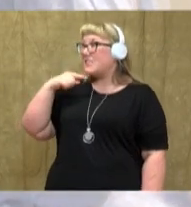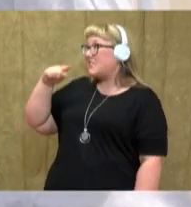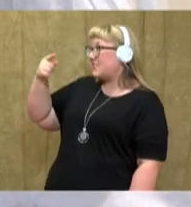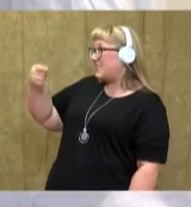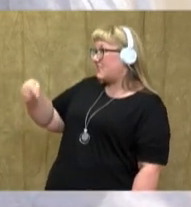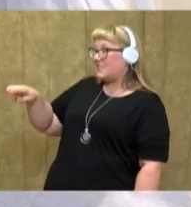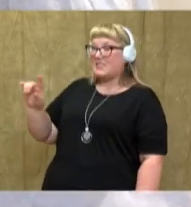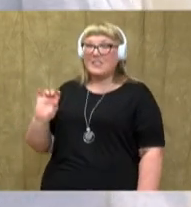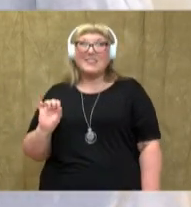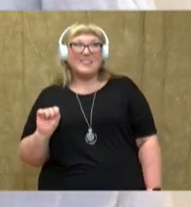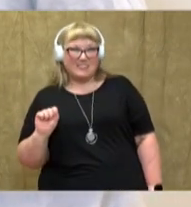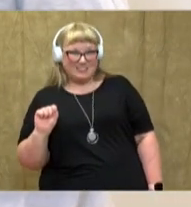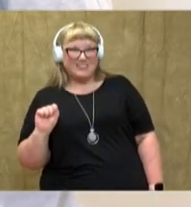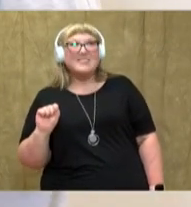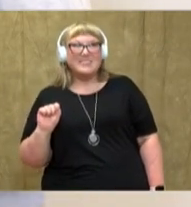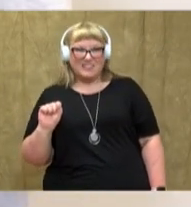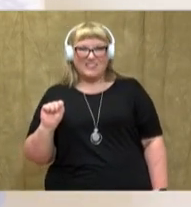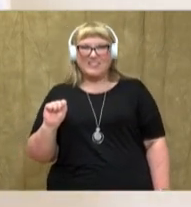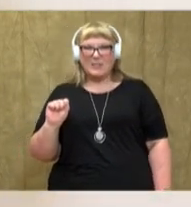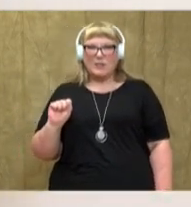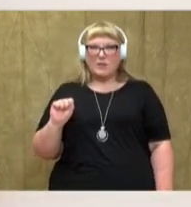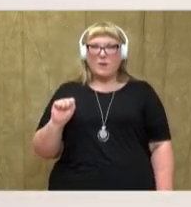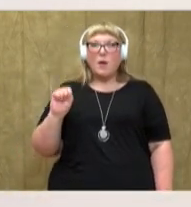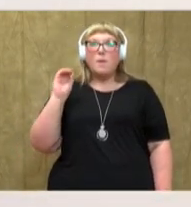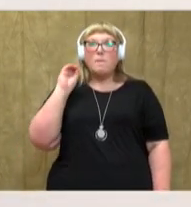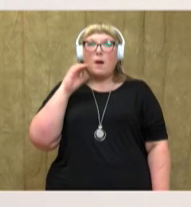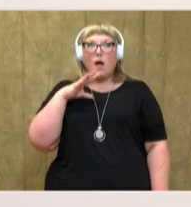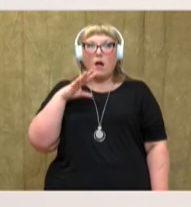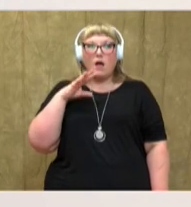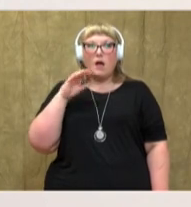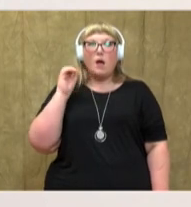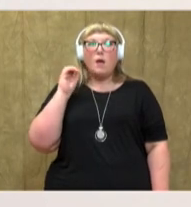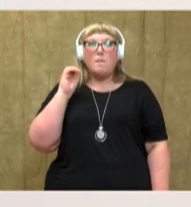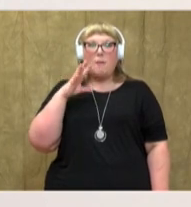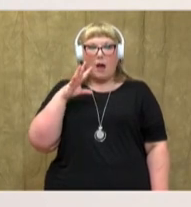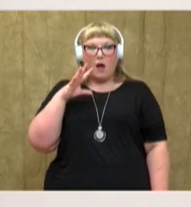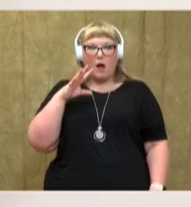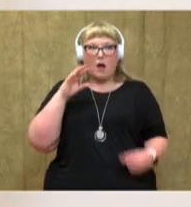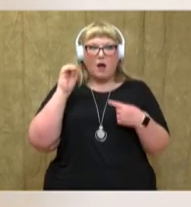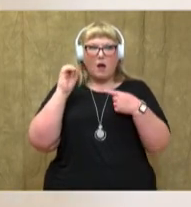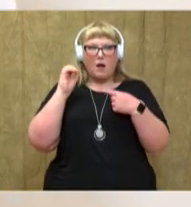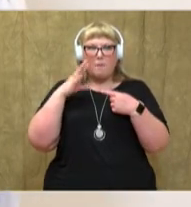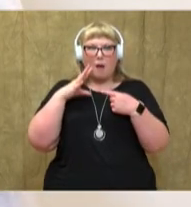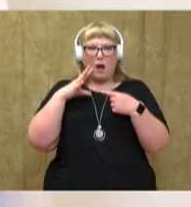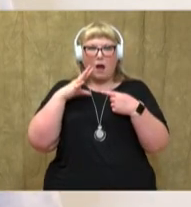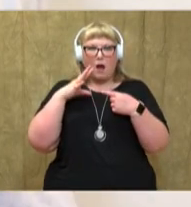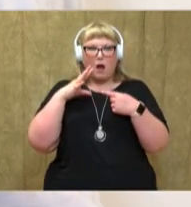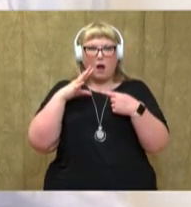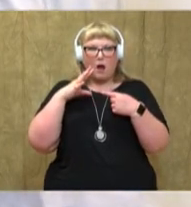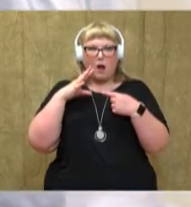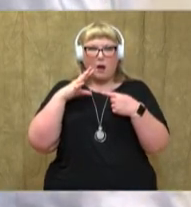Ooh, yes, absolutely the letter S. Keep going. I. S. P.